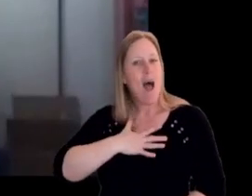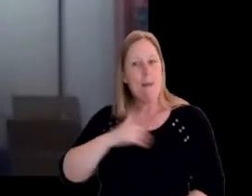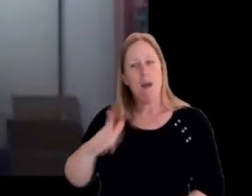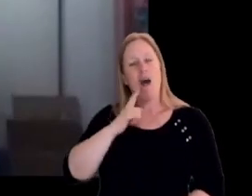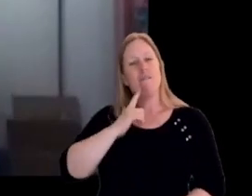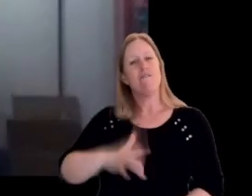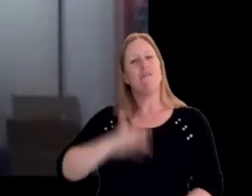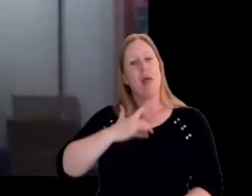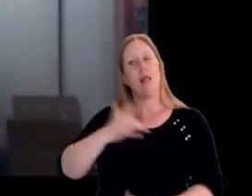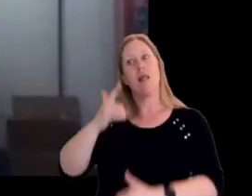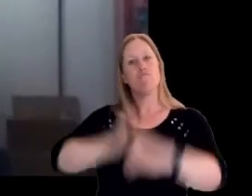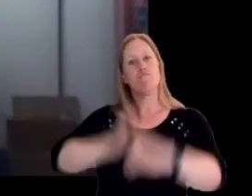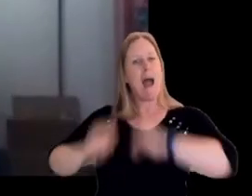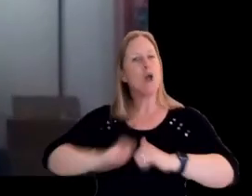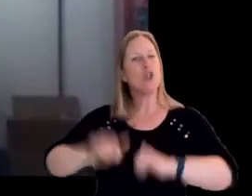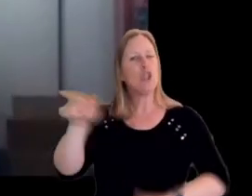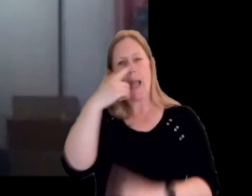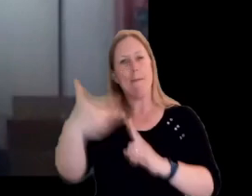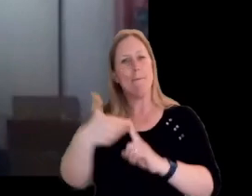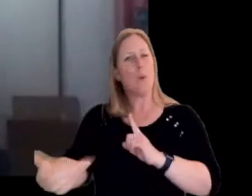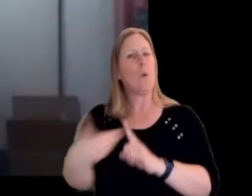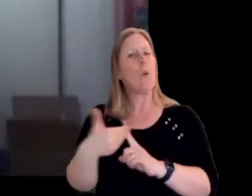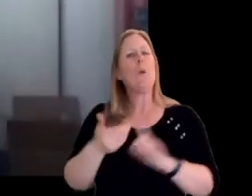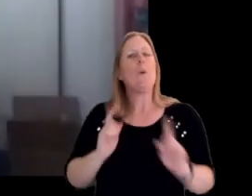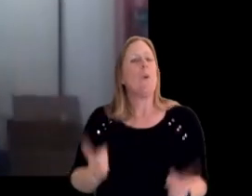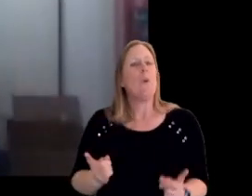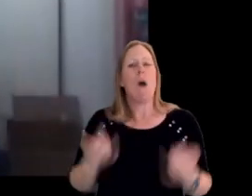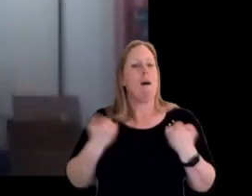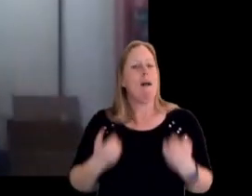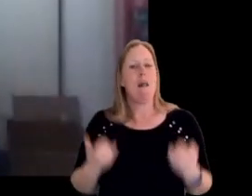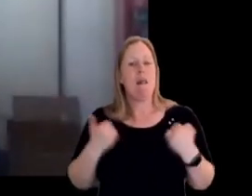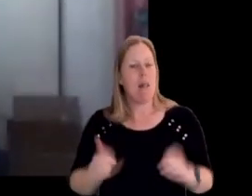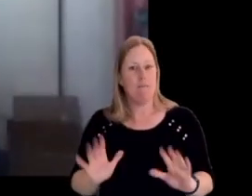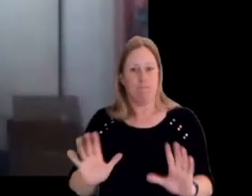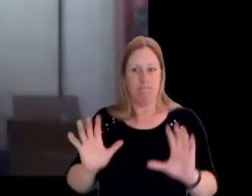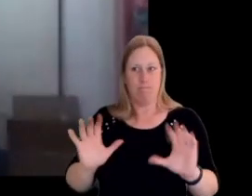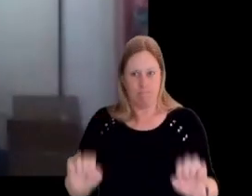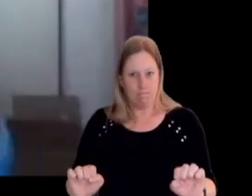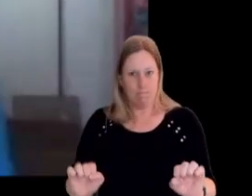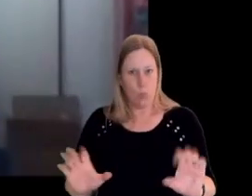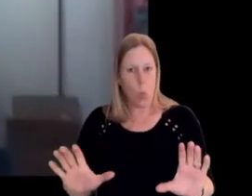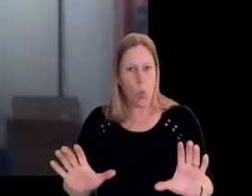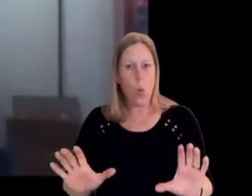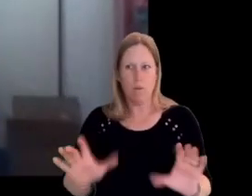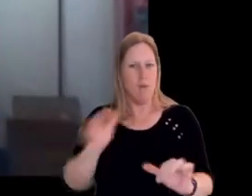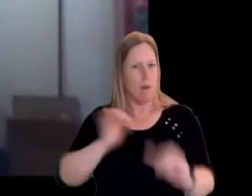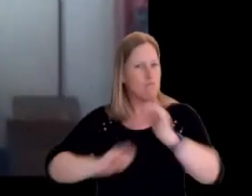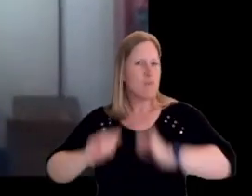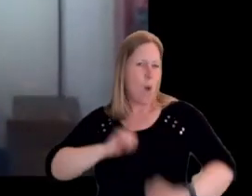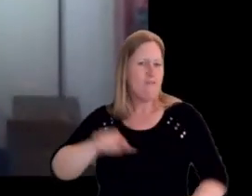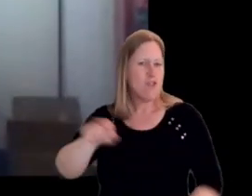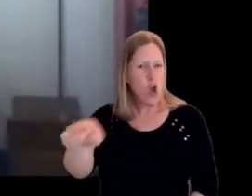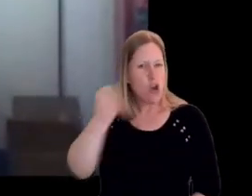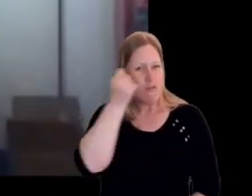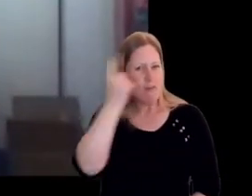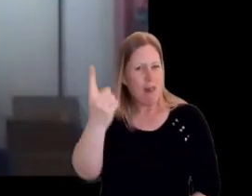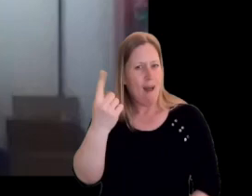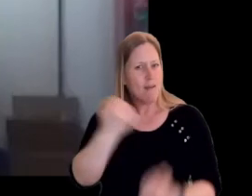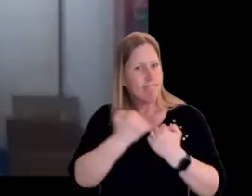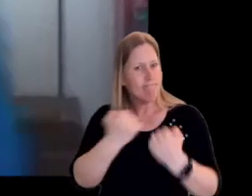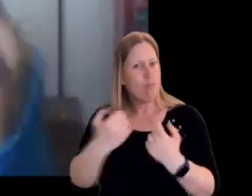for recognizing when she's not well enough to do something. And I think that kind of links to her answer. And I